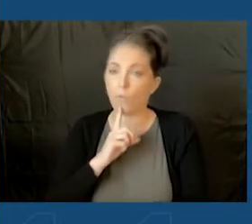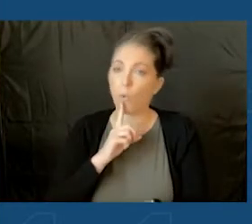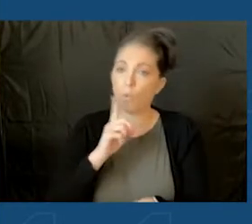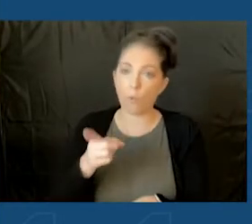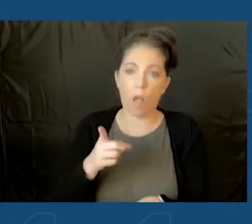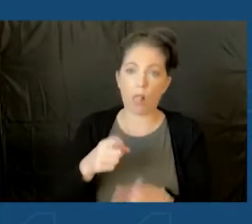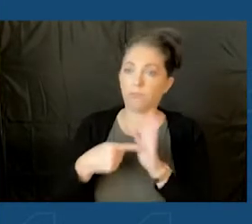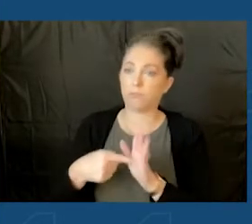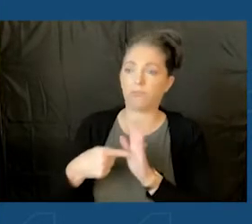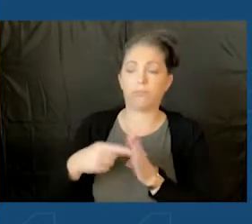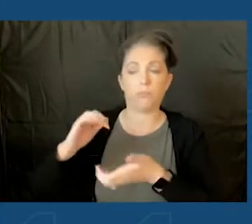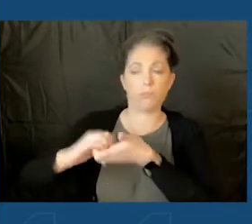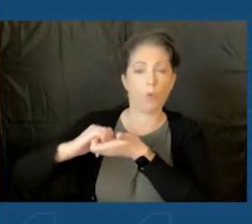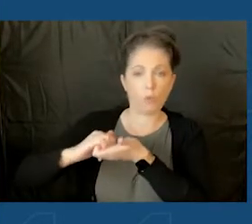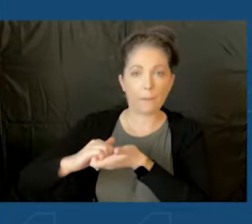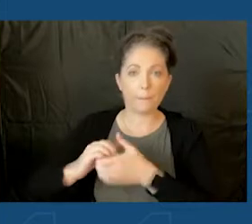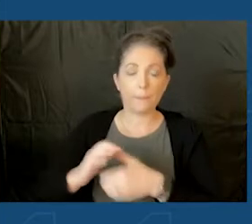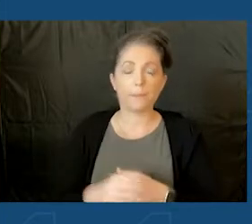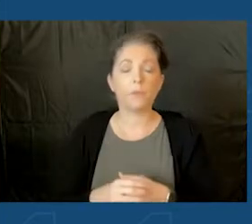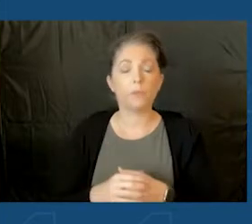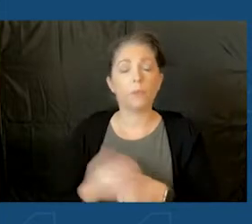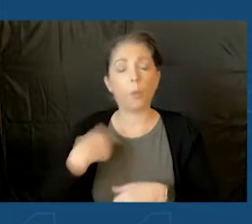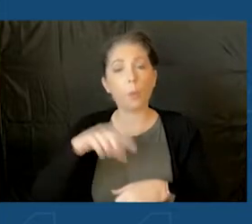need more deterrence. We can't